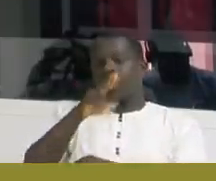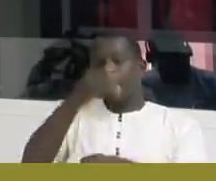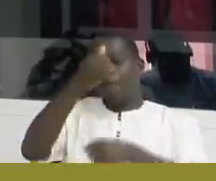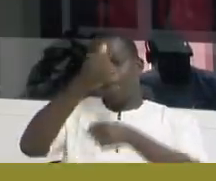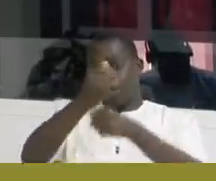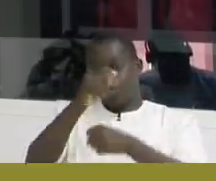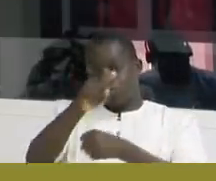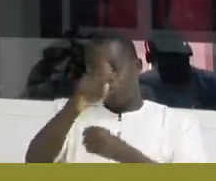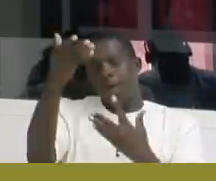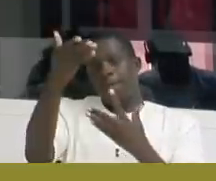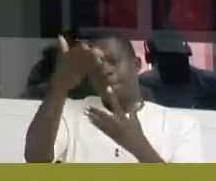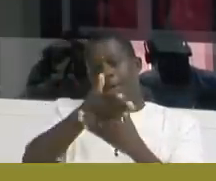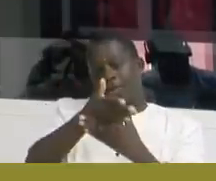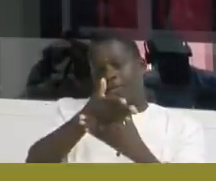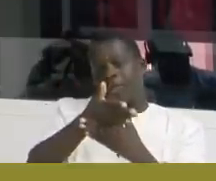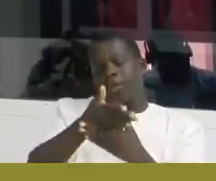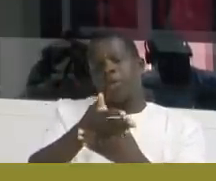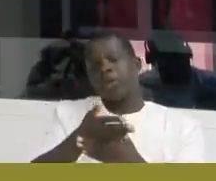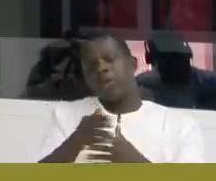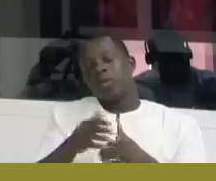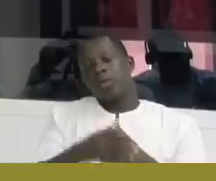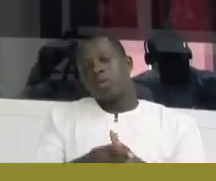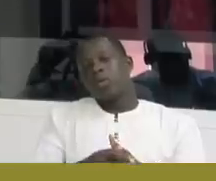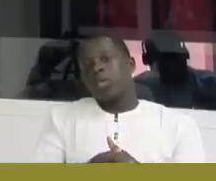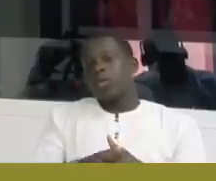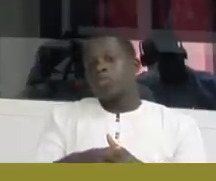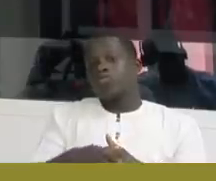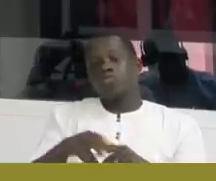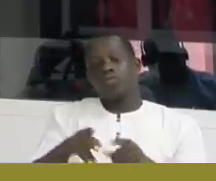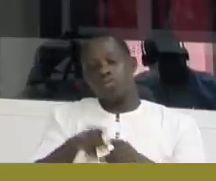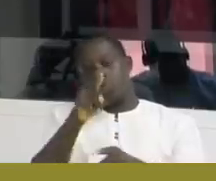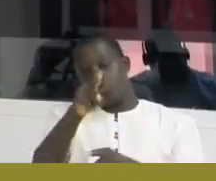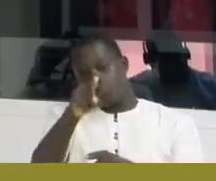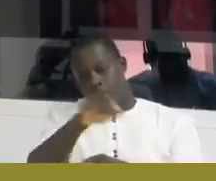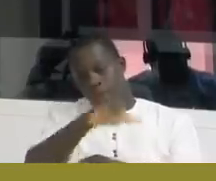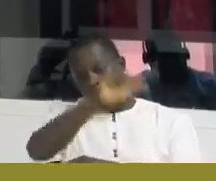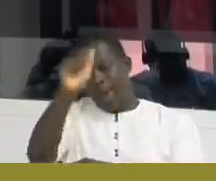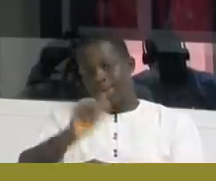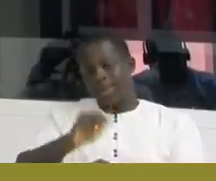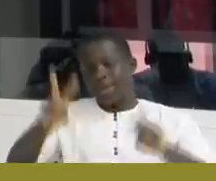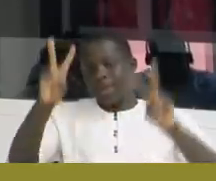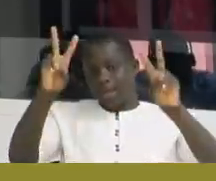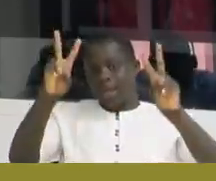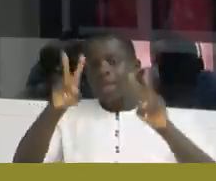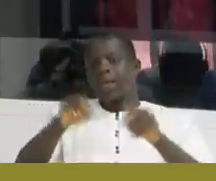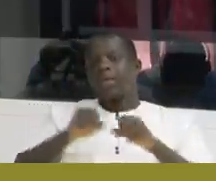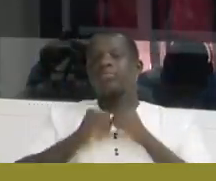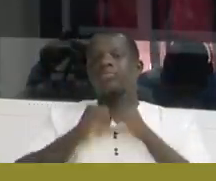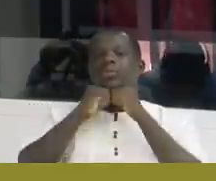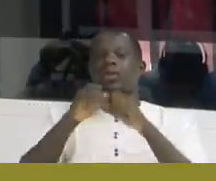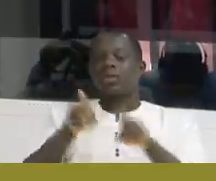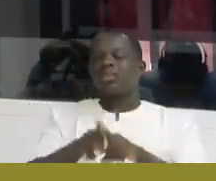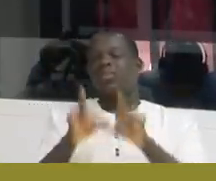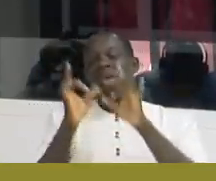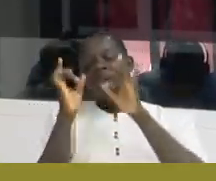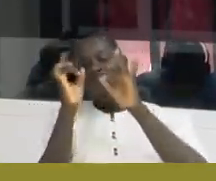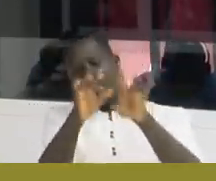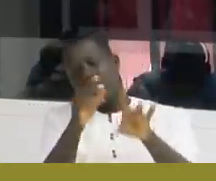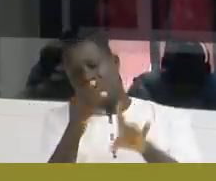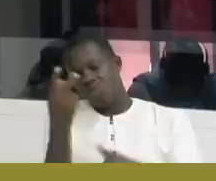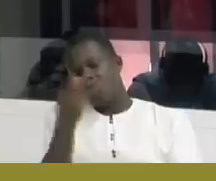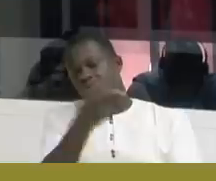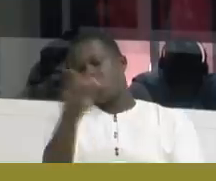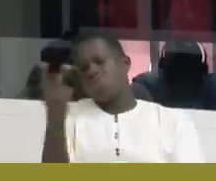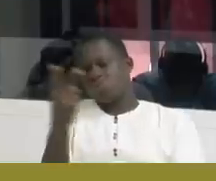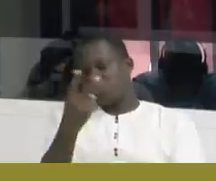you believe that both you and him were Sana's enemies, and